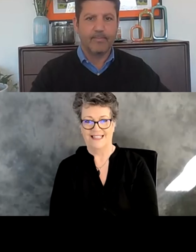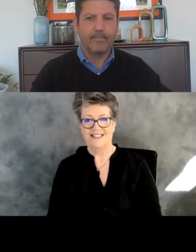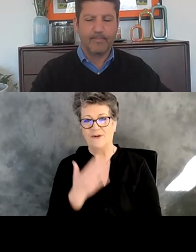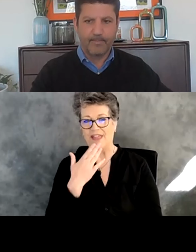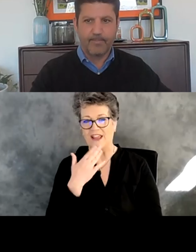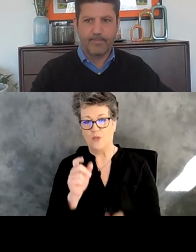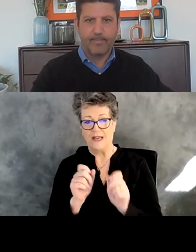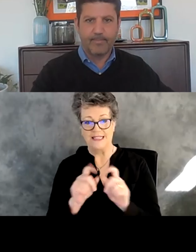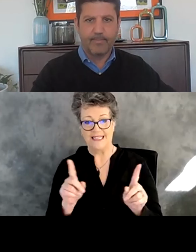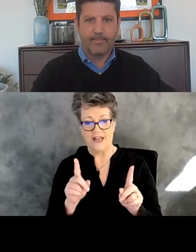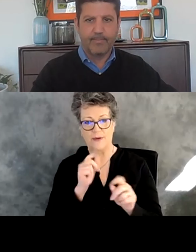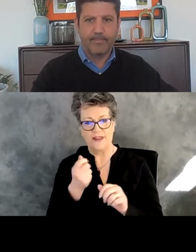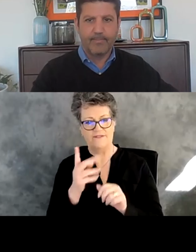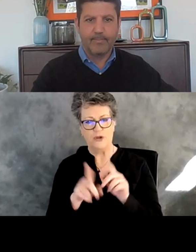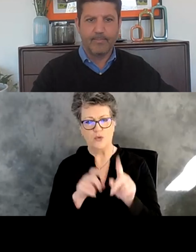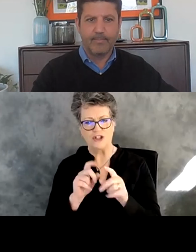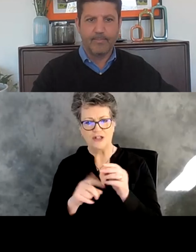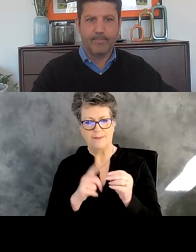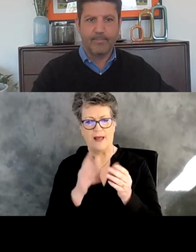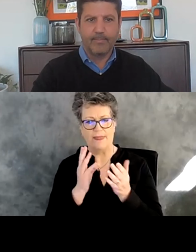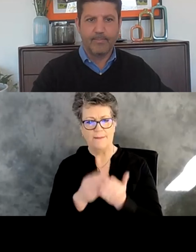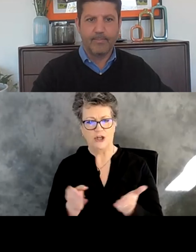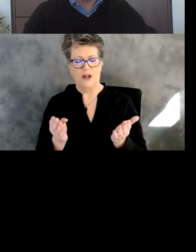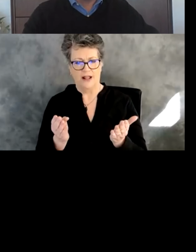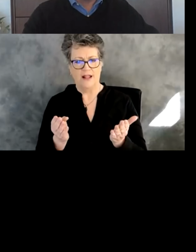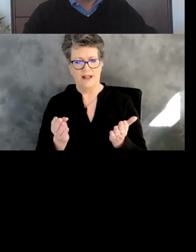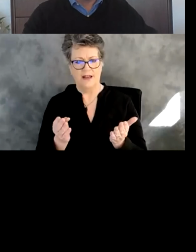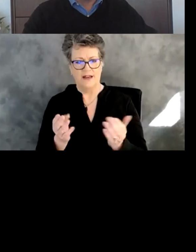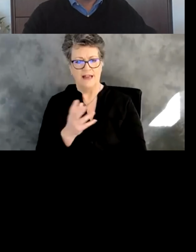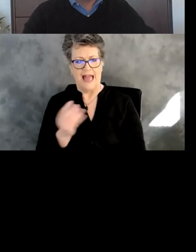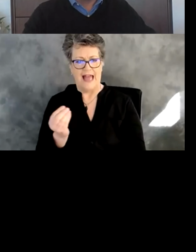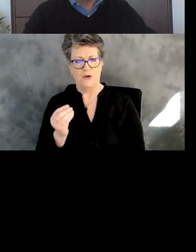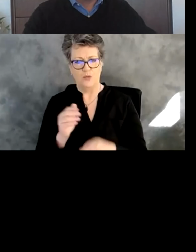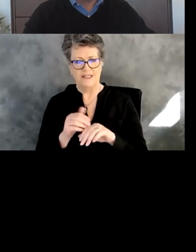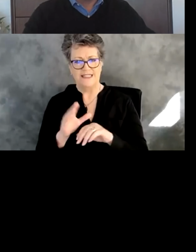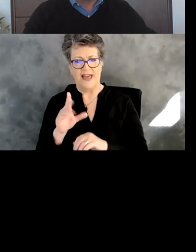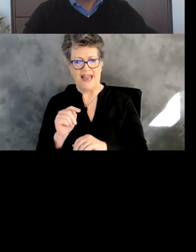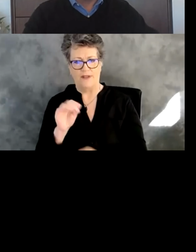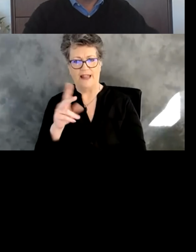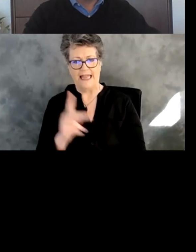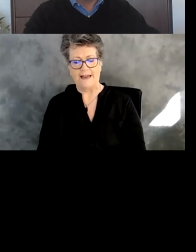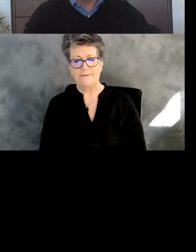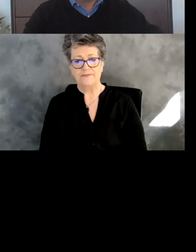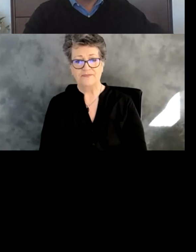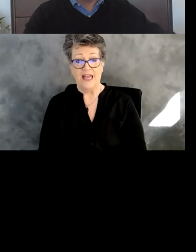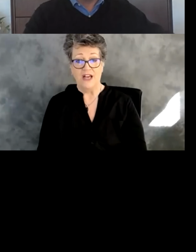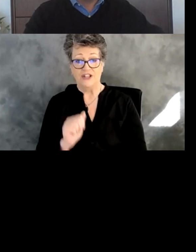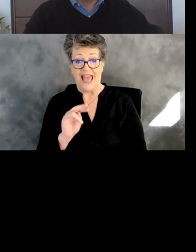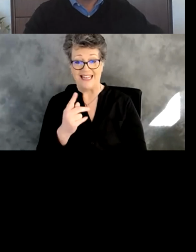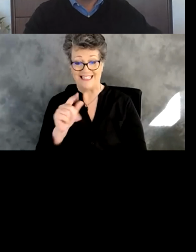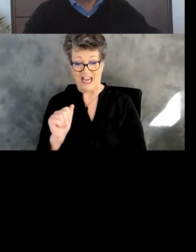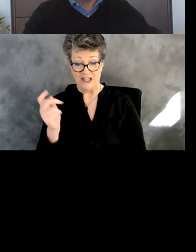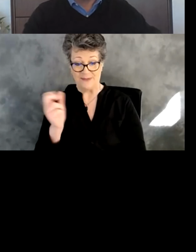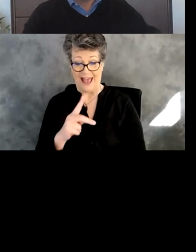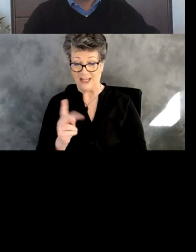out, I think there's been a few questions about the materials, and we'll send that out in the link. But see, Anastasia's back on, ready